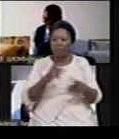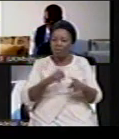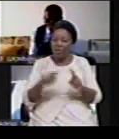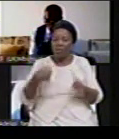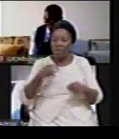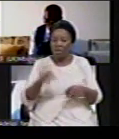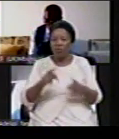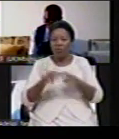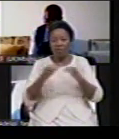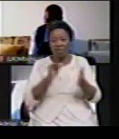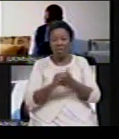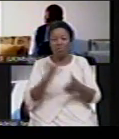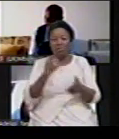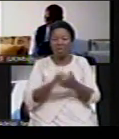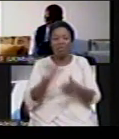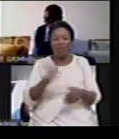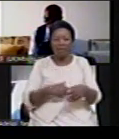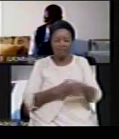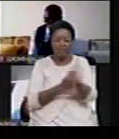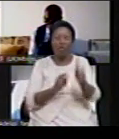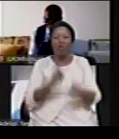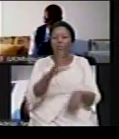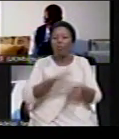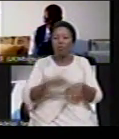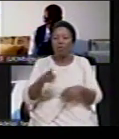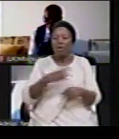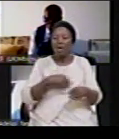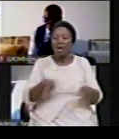can follow up on you, new members of the